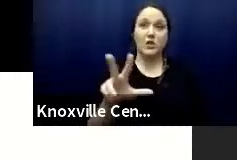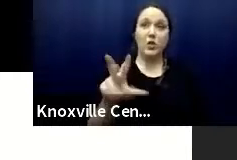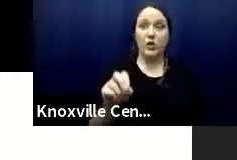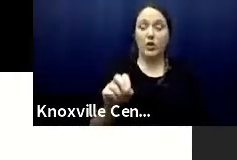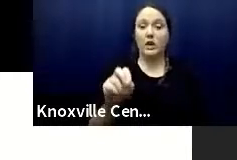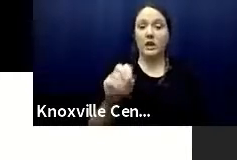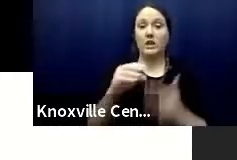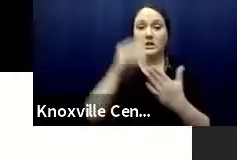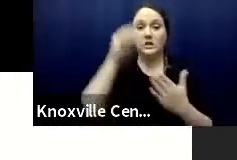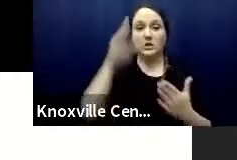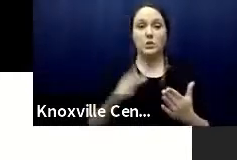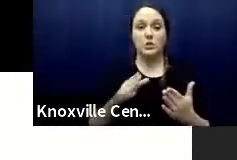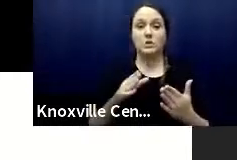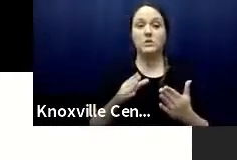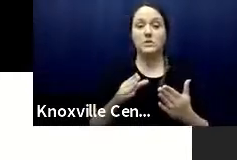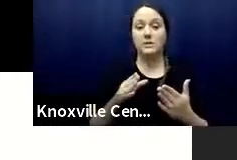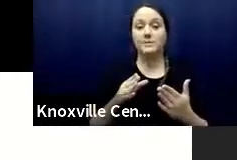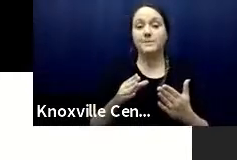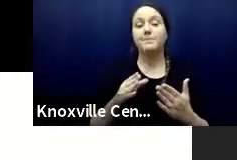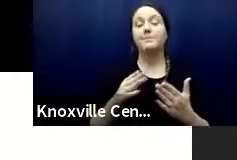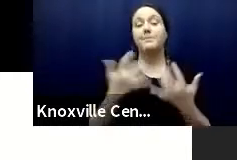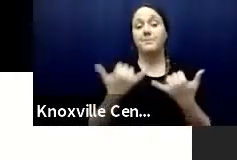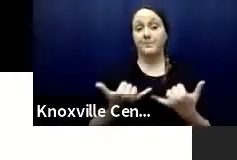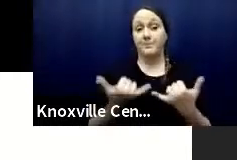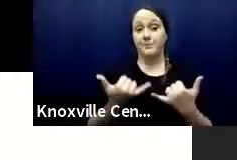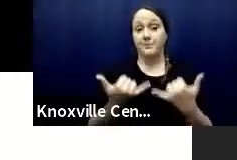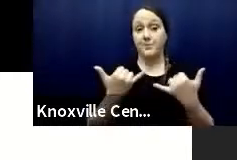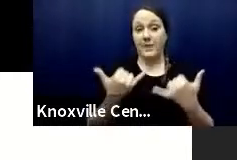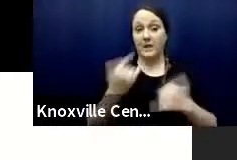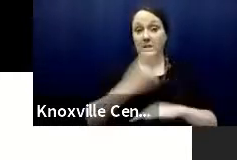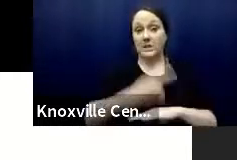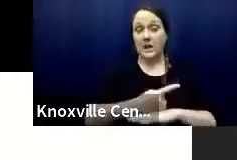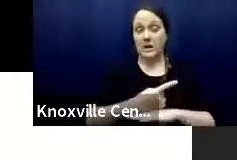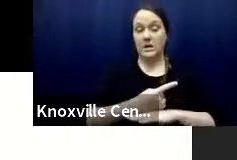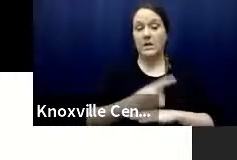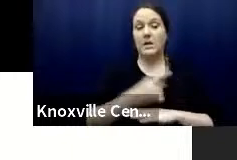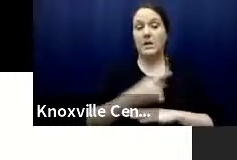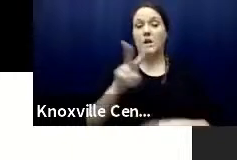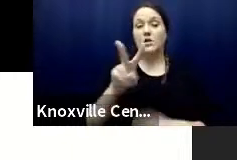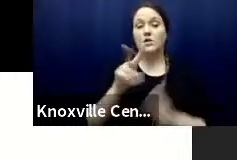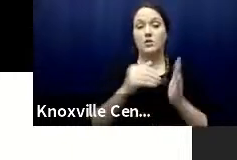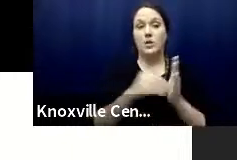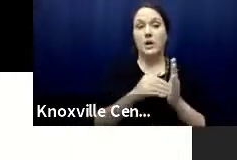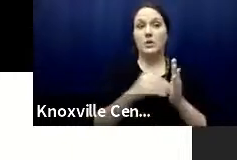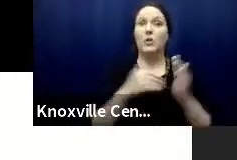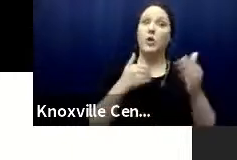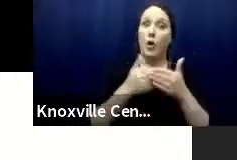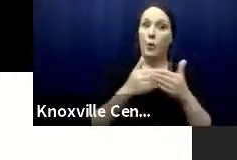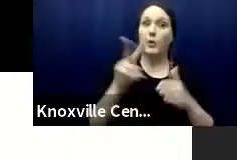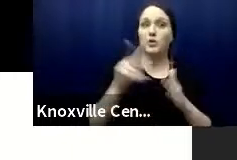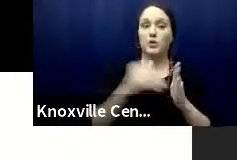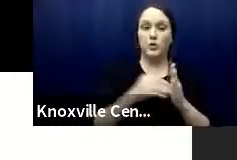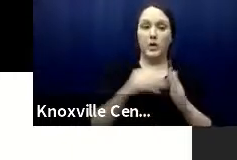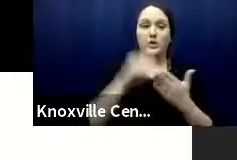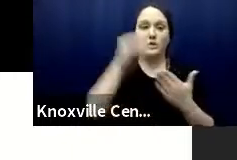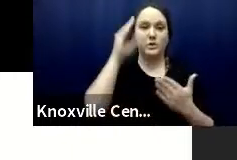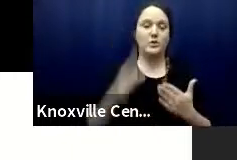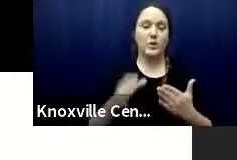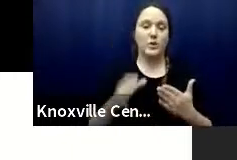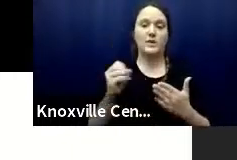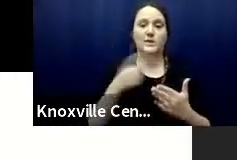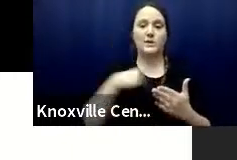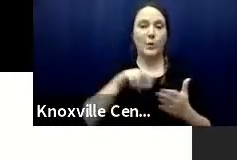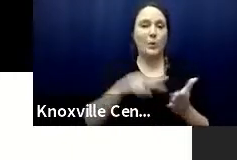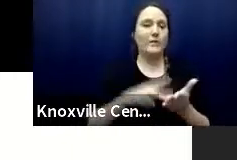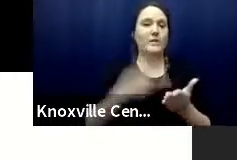730 students. As of today, it is 2,000. It's almost 2,000 students. So we've doubled